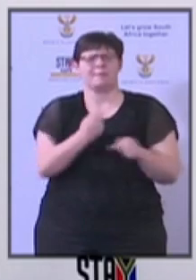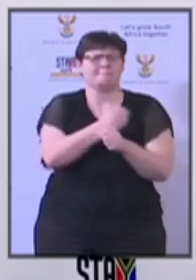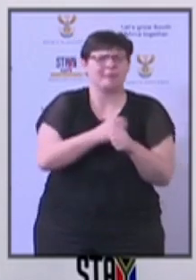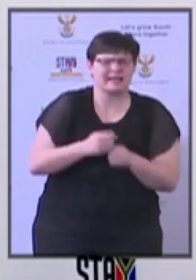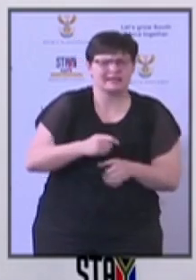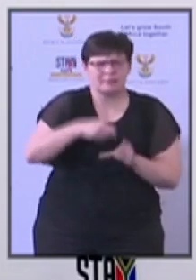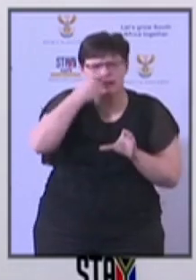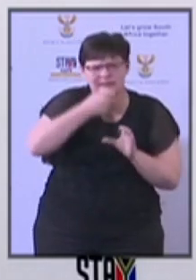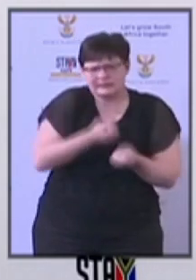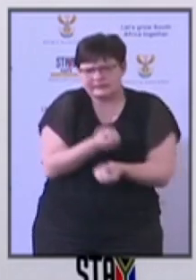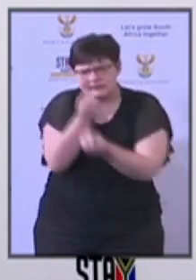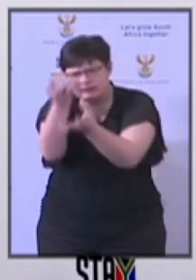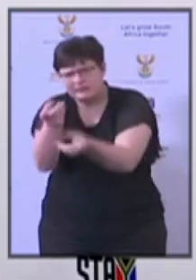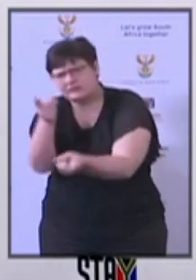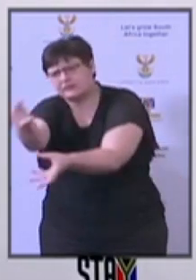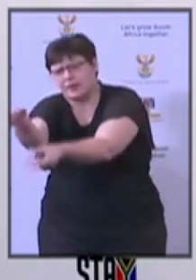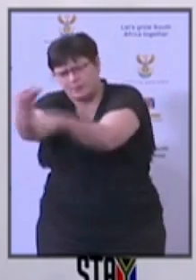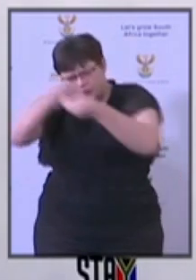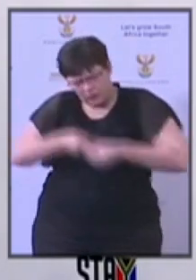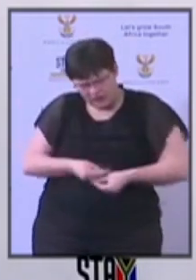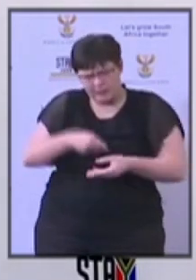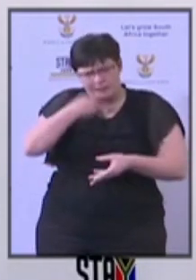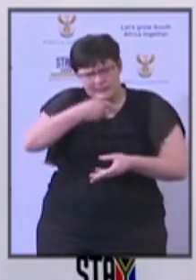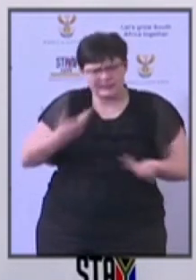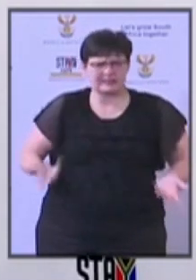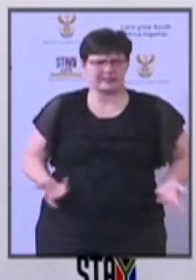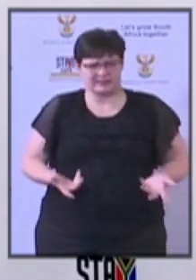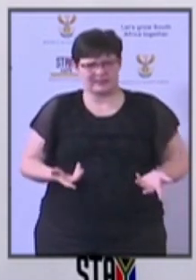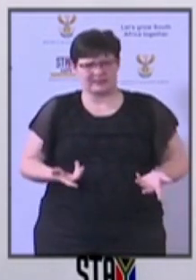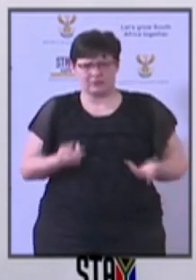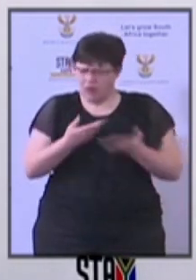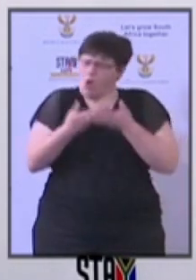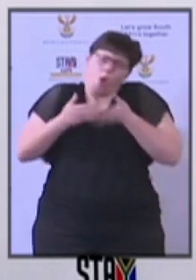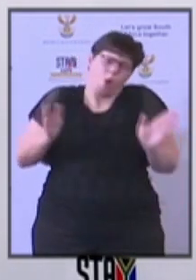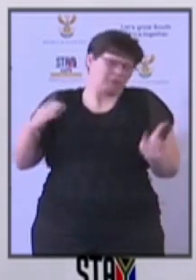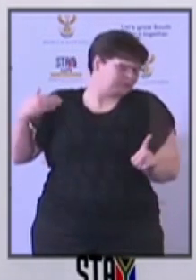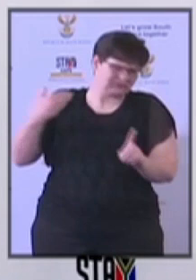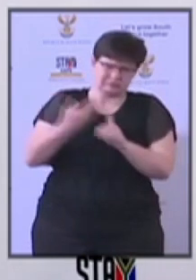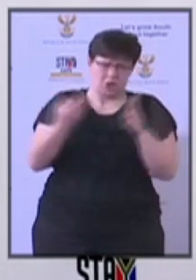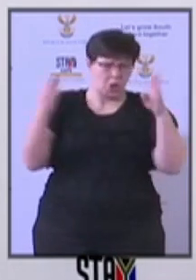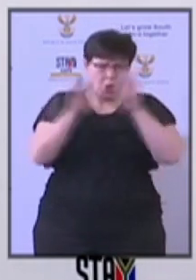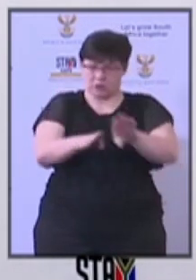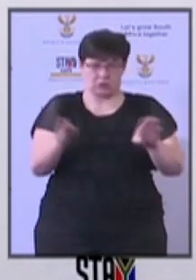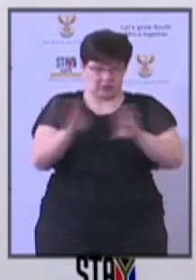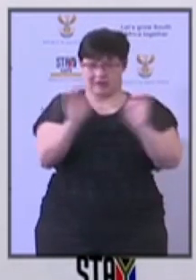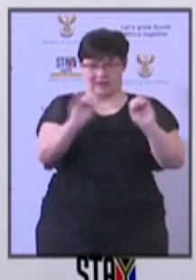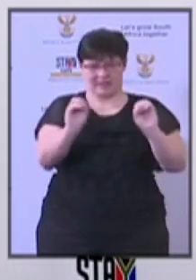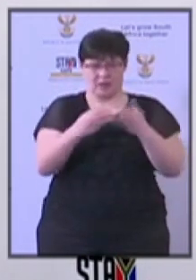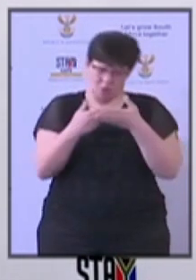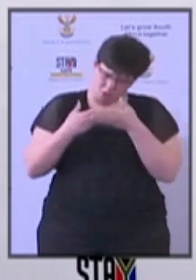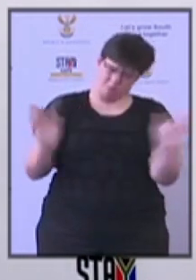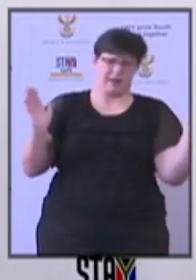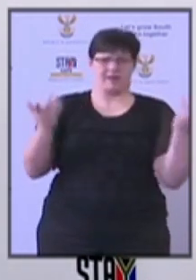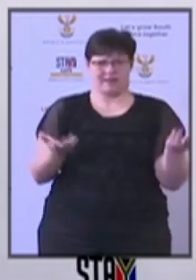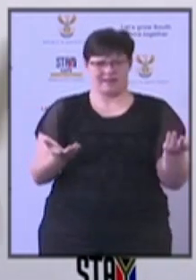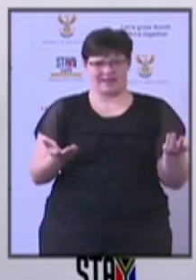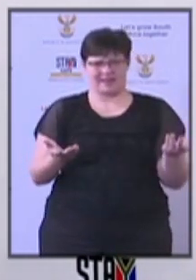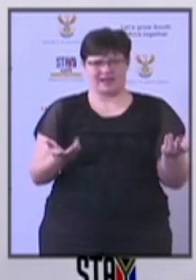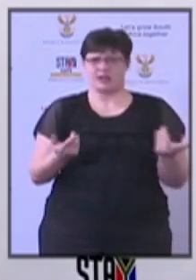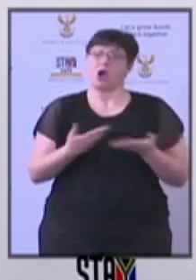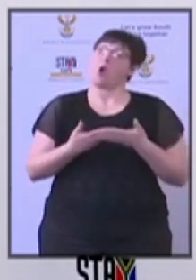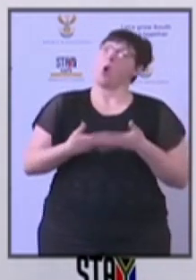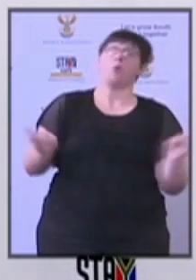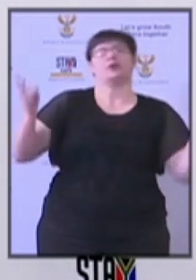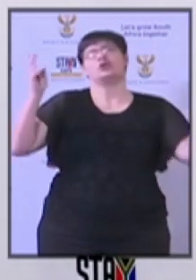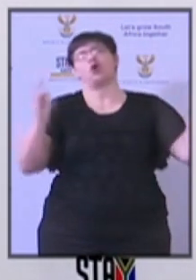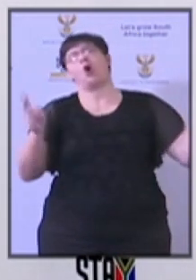has never closed right throughout the lockdown. So that is the partial service we were given. They were not just open for